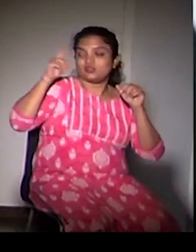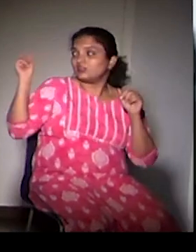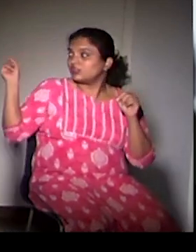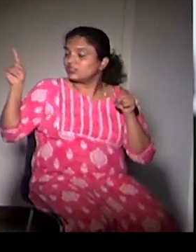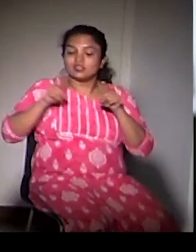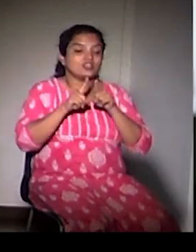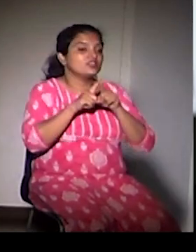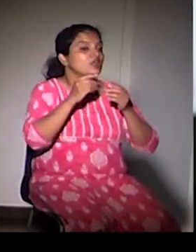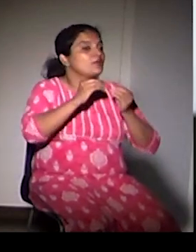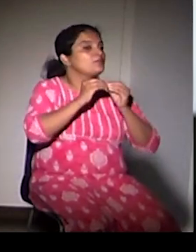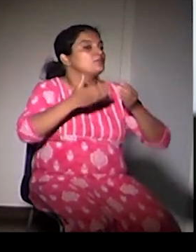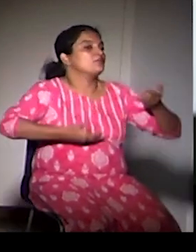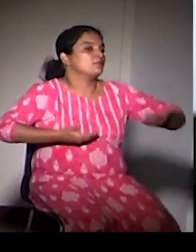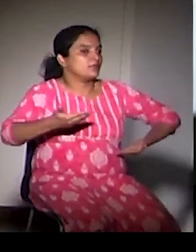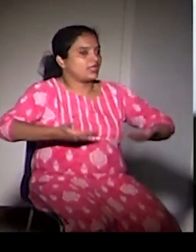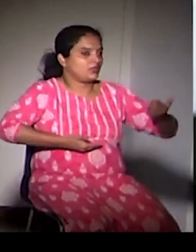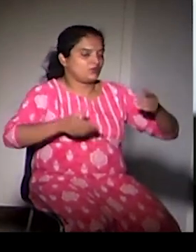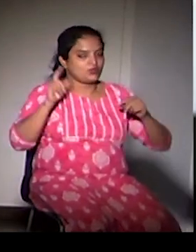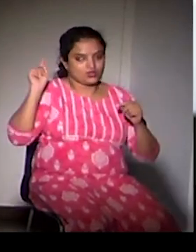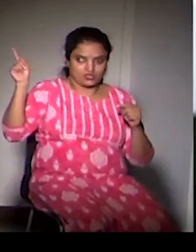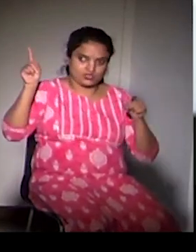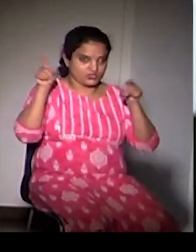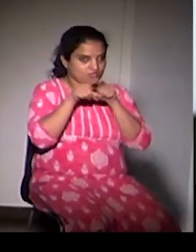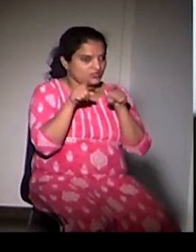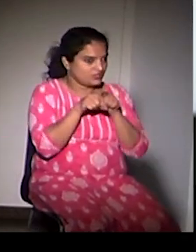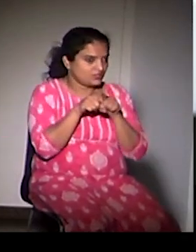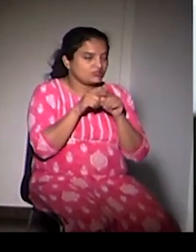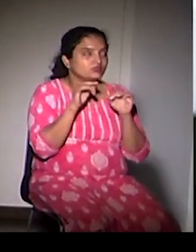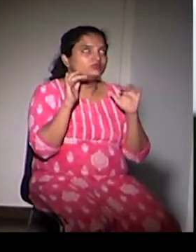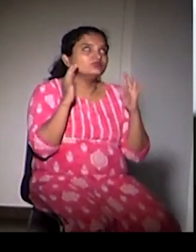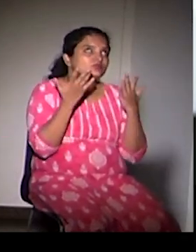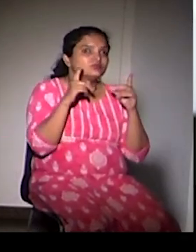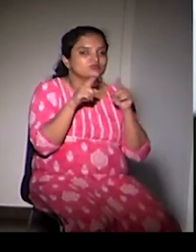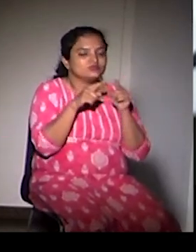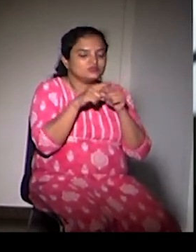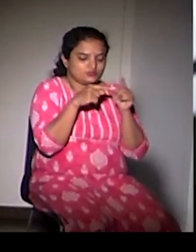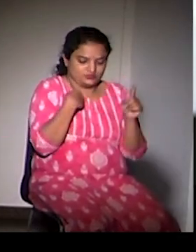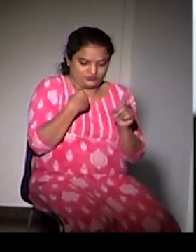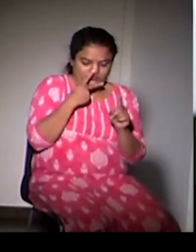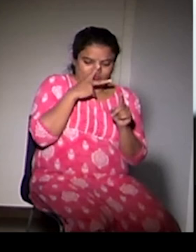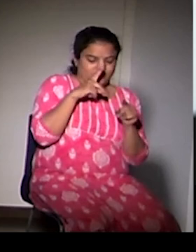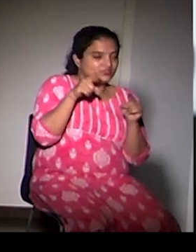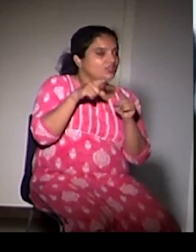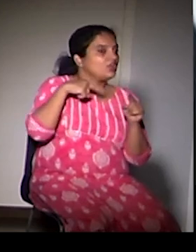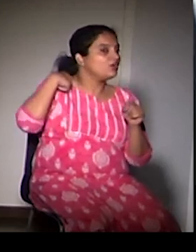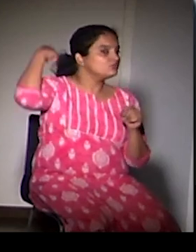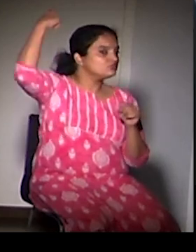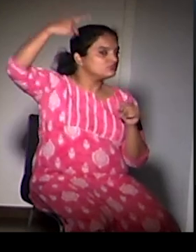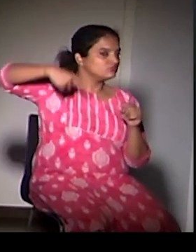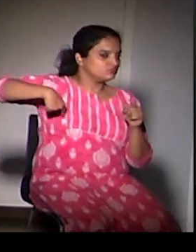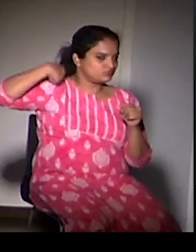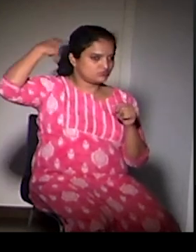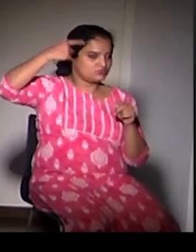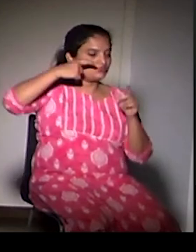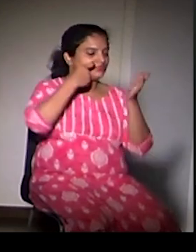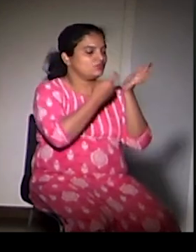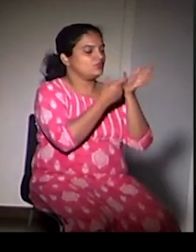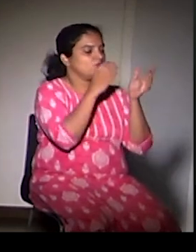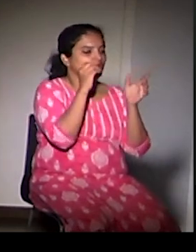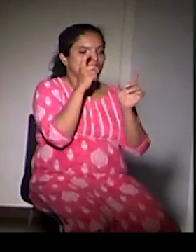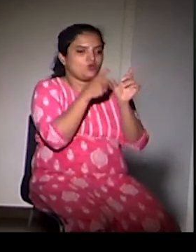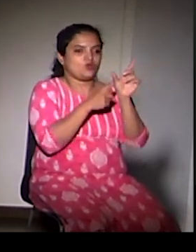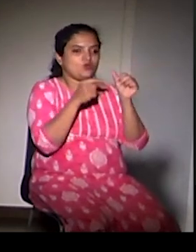Bengal. A fragment of rather nice scale pattern in the royal palace in the centre of